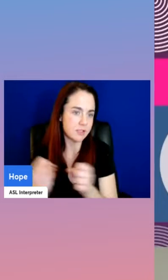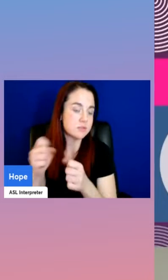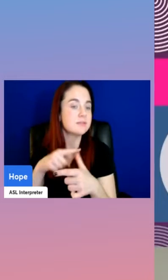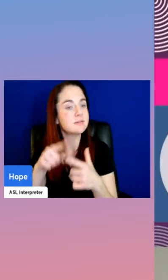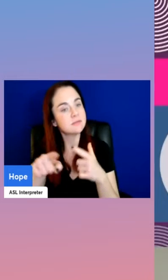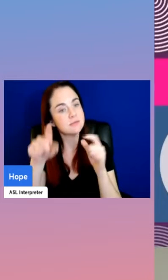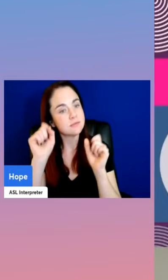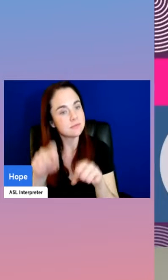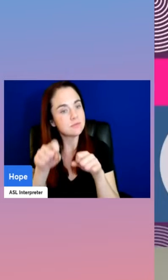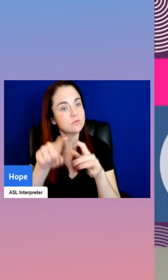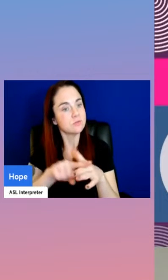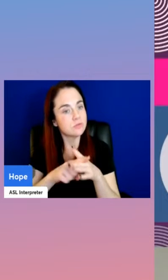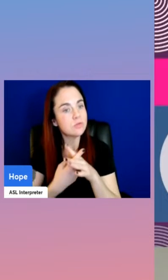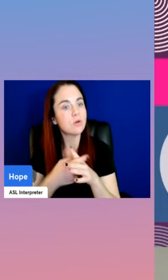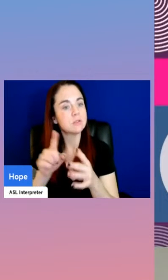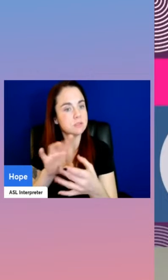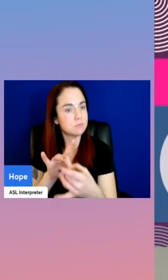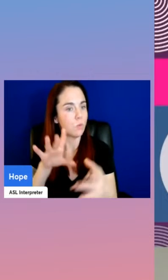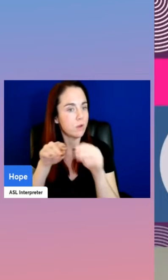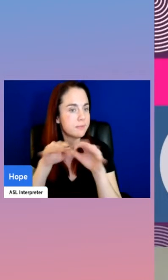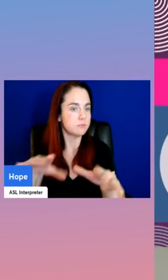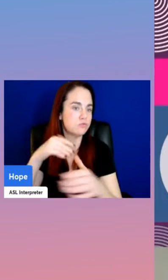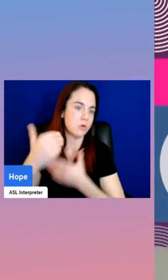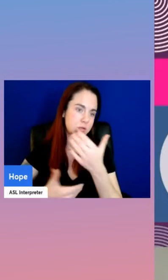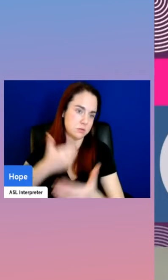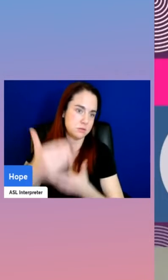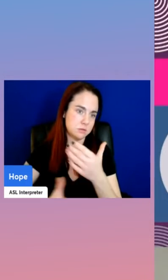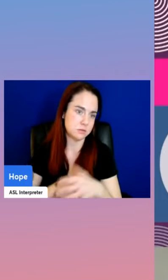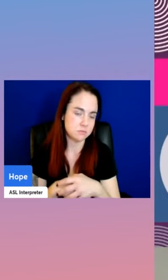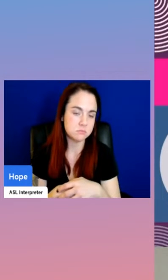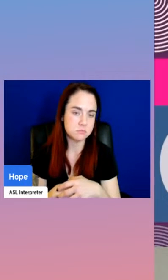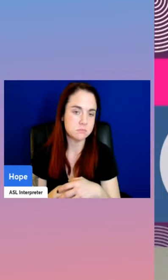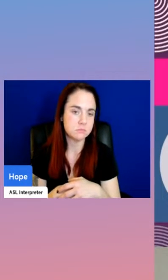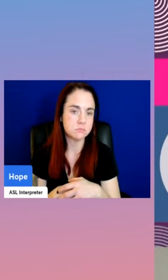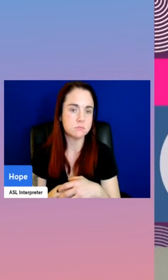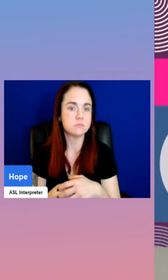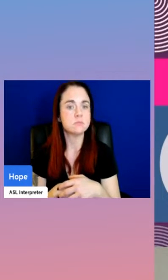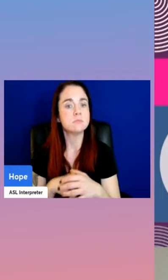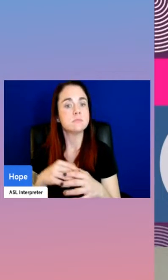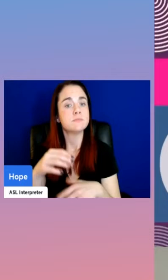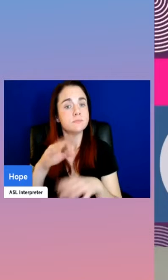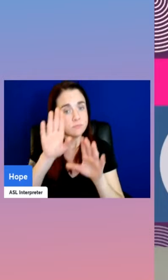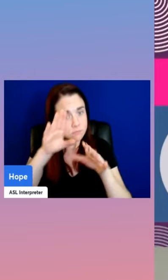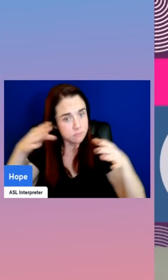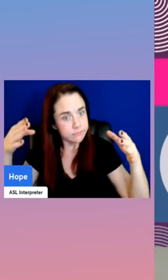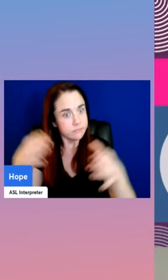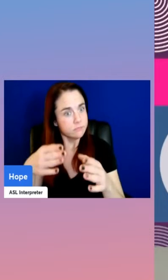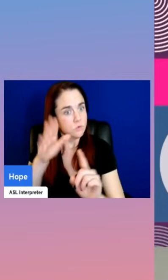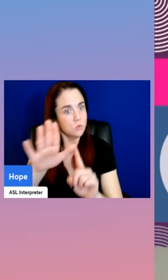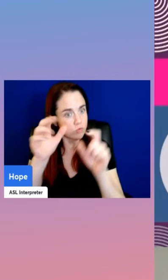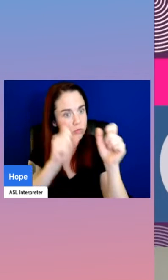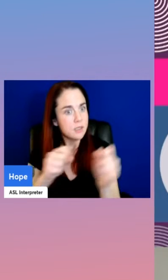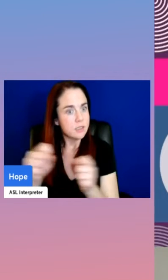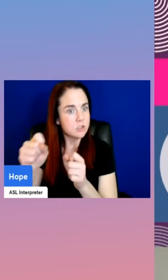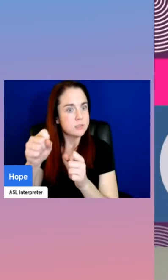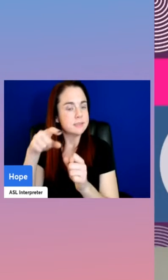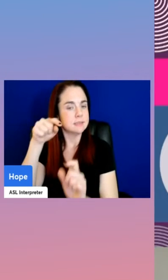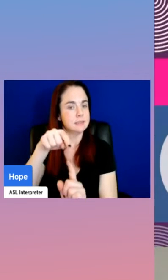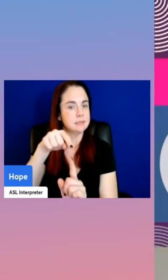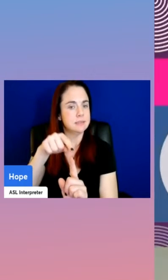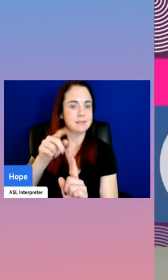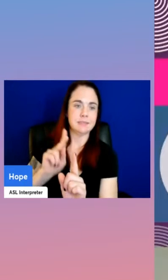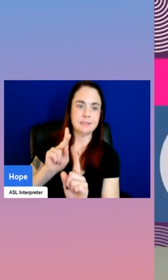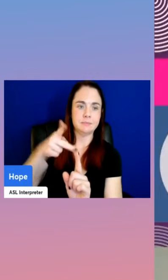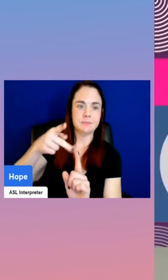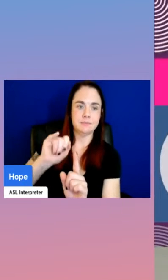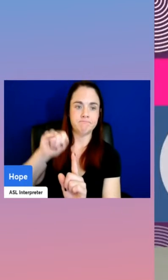to then start your deployment process. So being able to center that upon the KPIs that you have identified is a very important